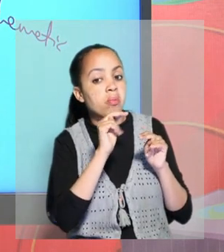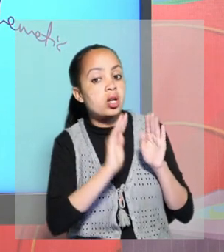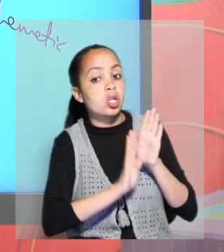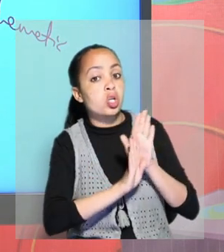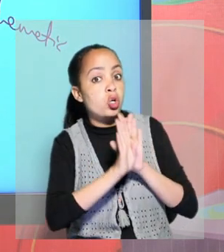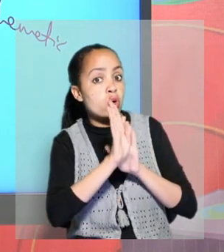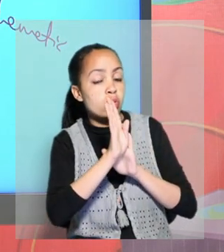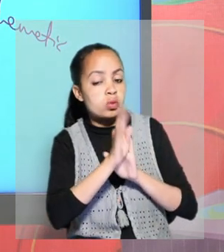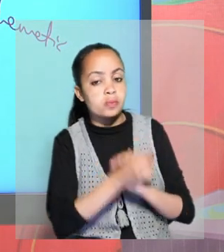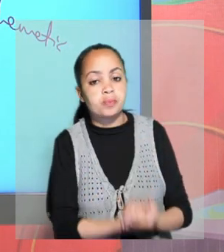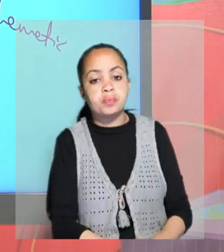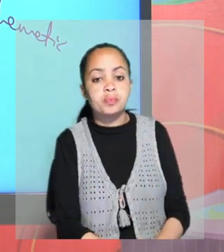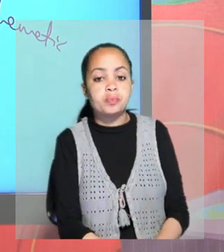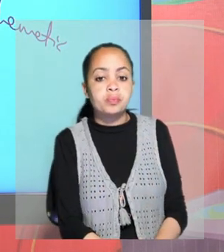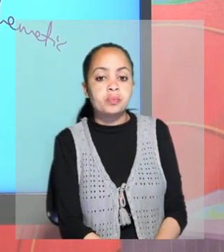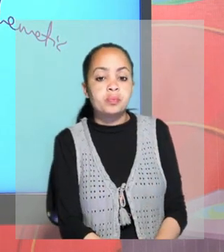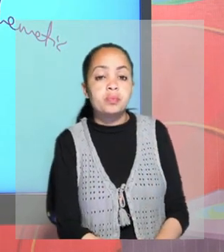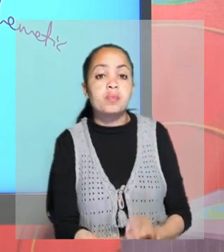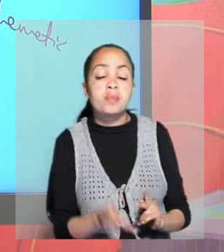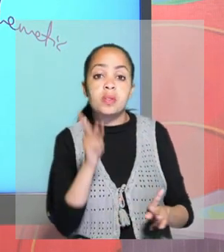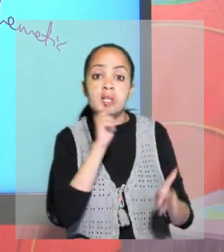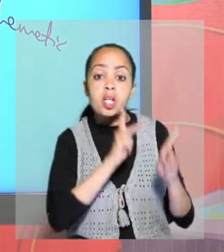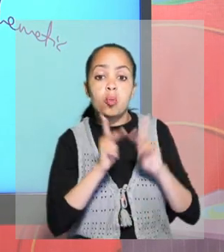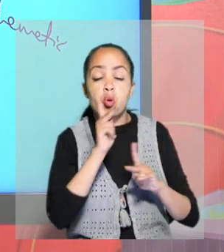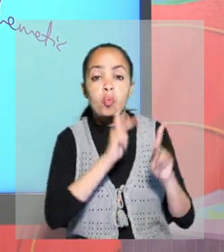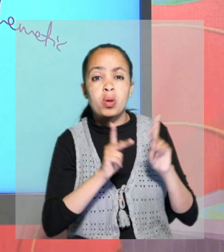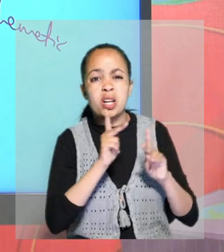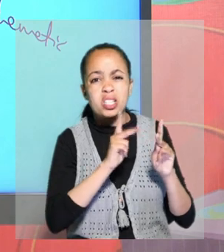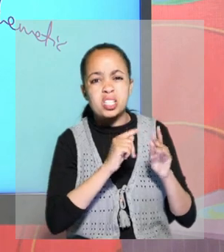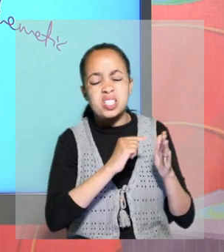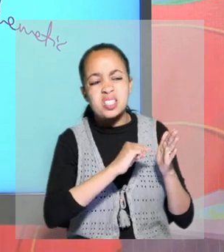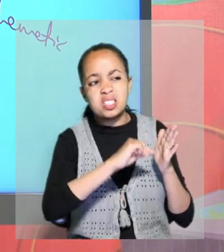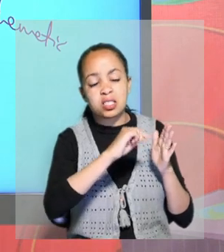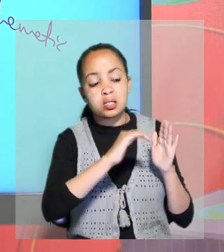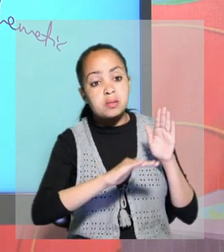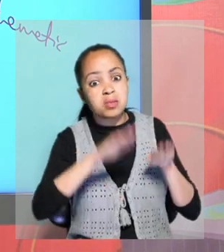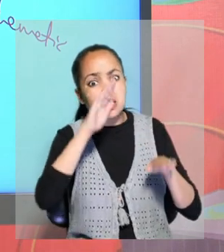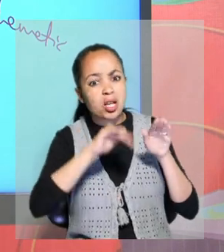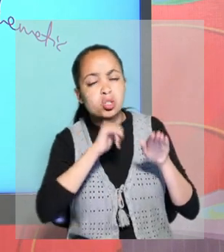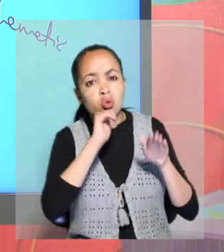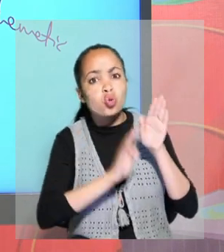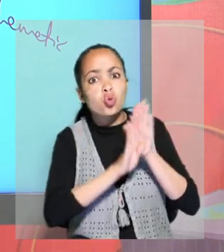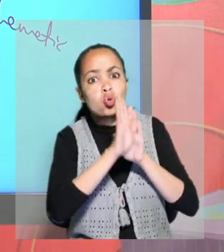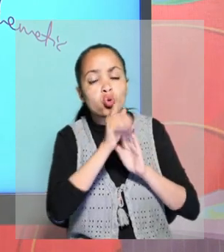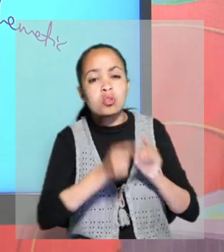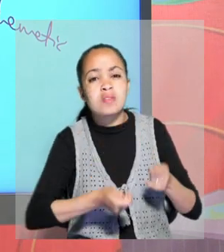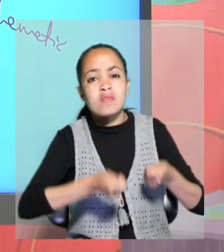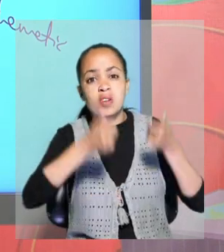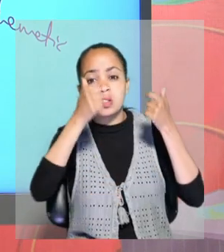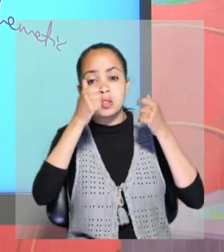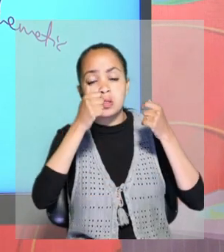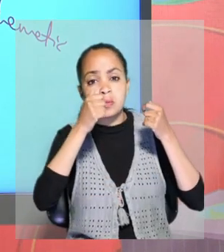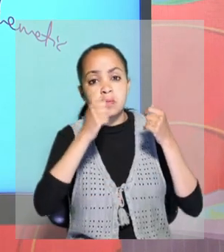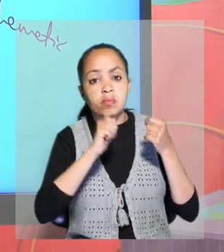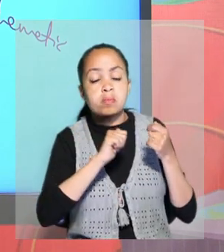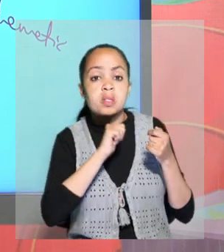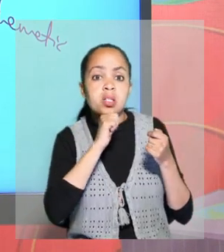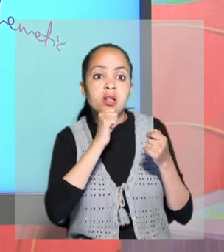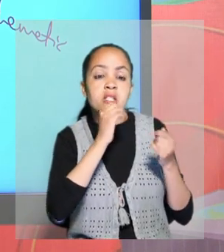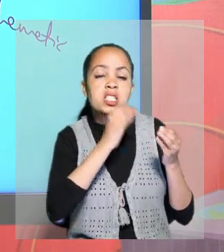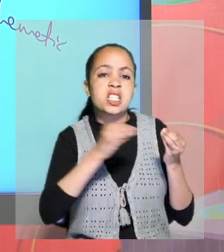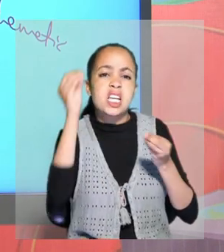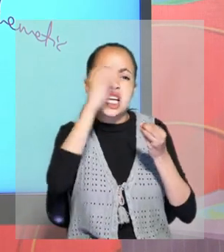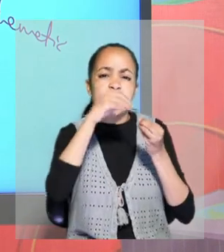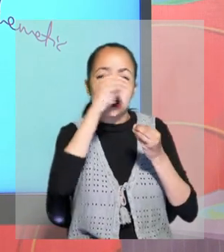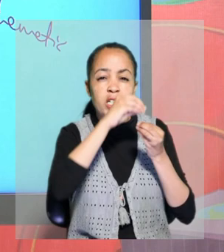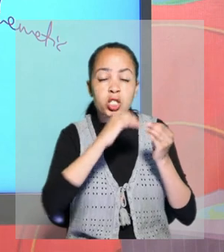Arithmetic population growth. The population size not as much grow. The population size doesn't increase